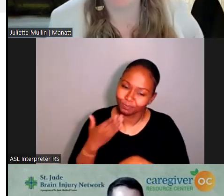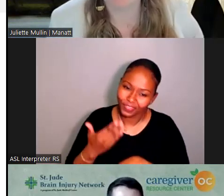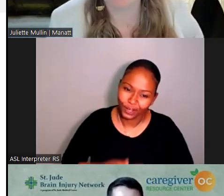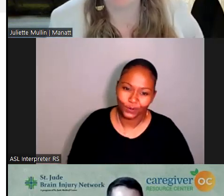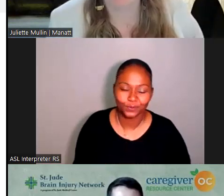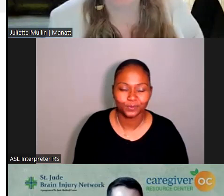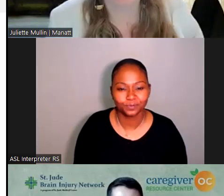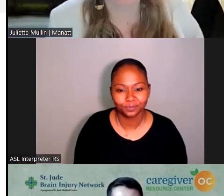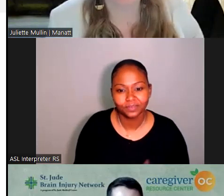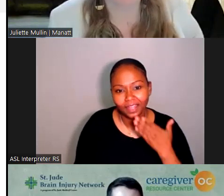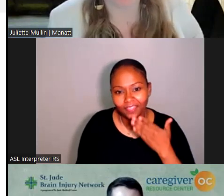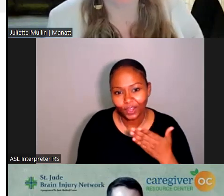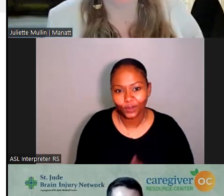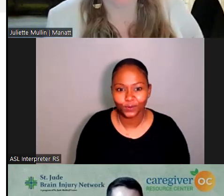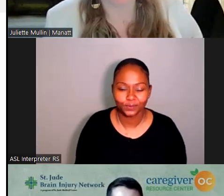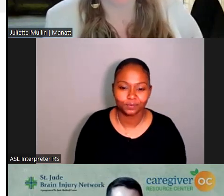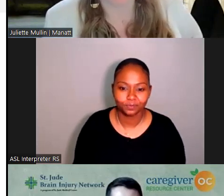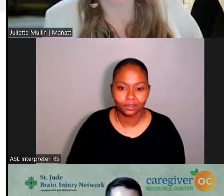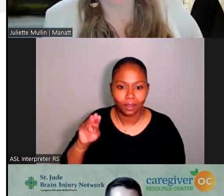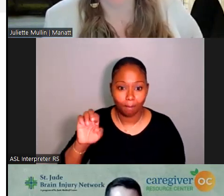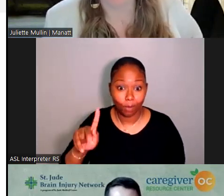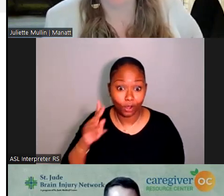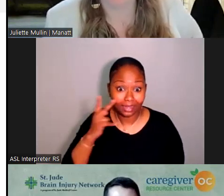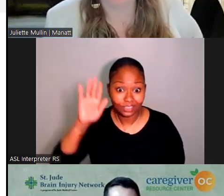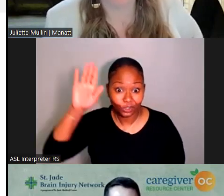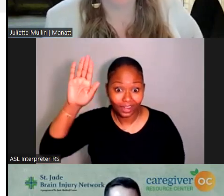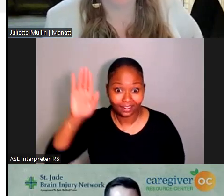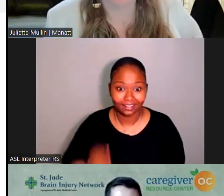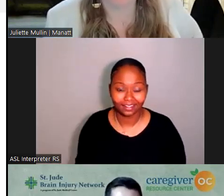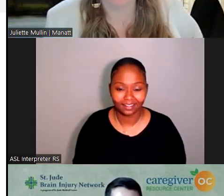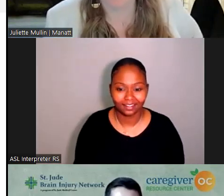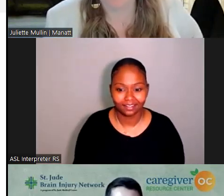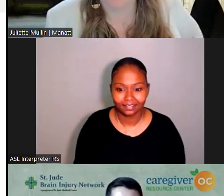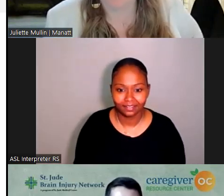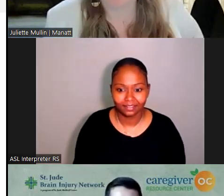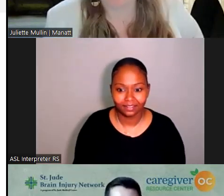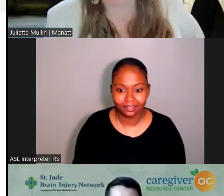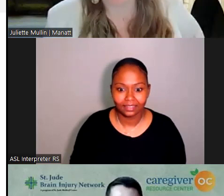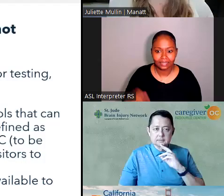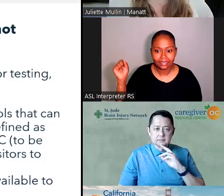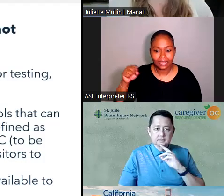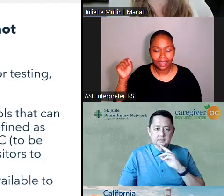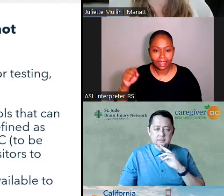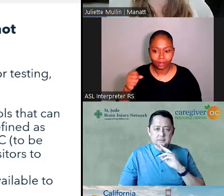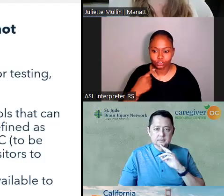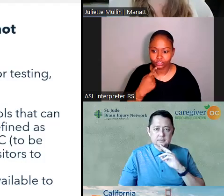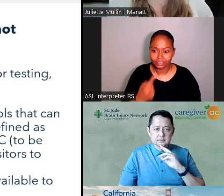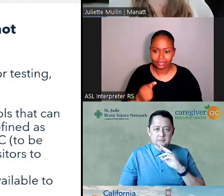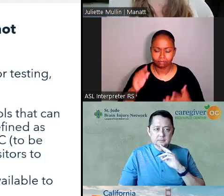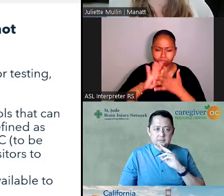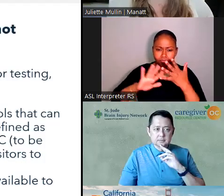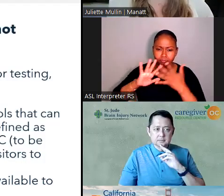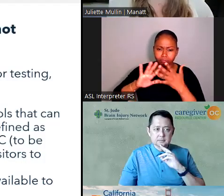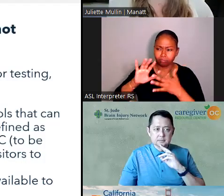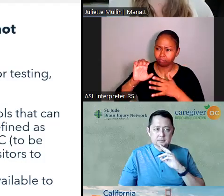you. Mark, I see you have your hand raised. Yeah, I was just going to say on the getting